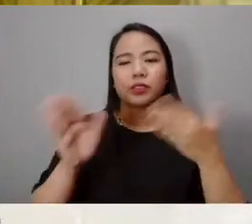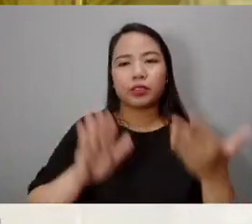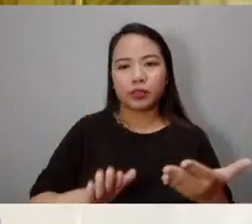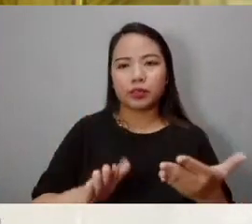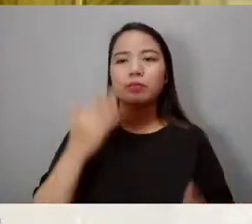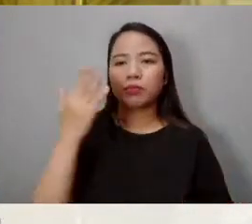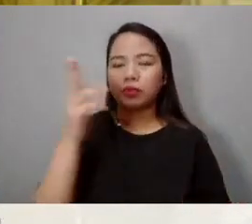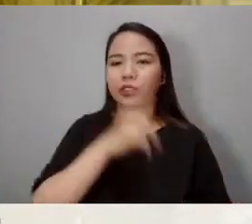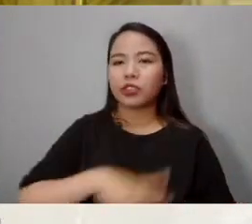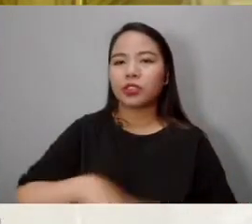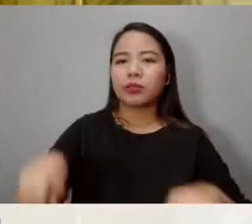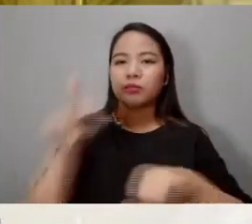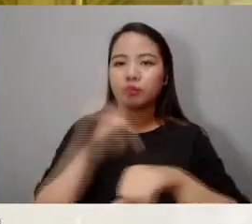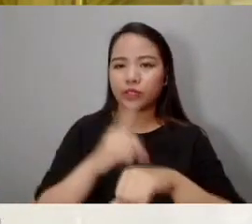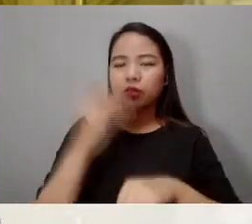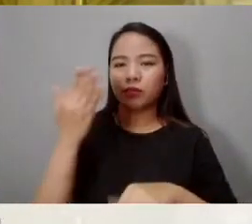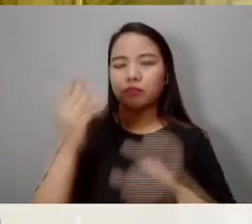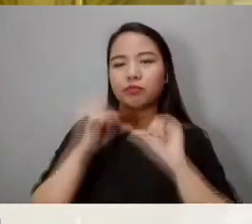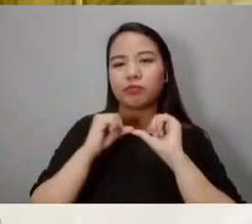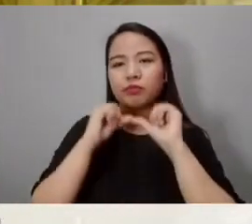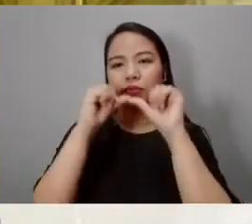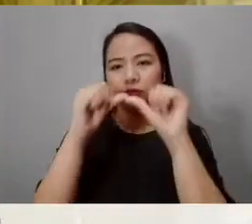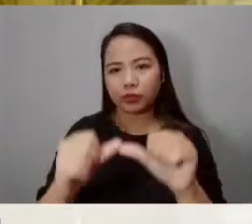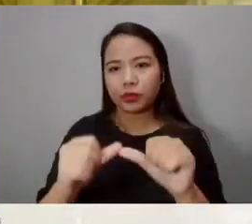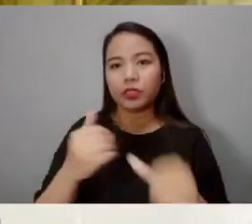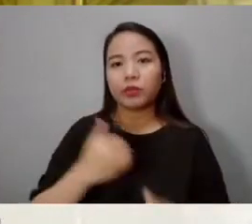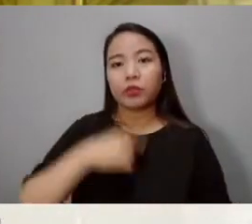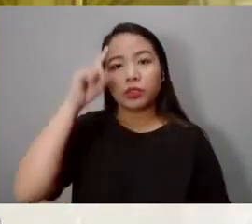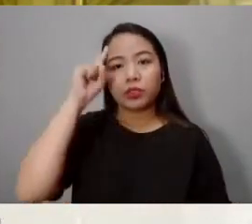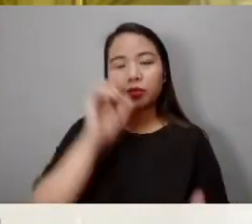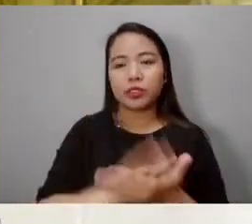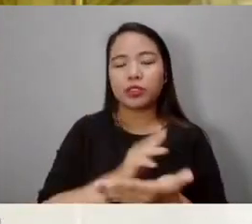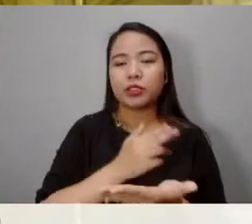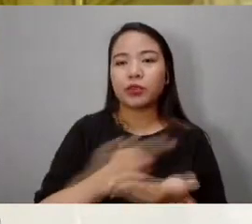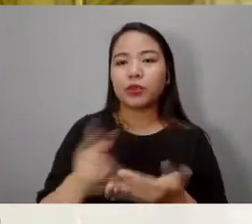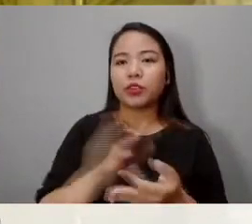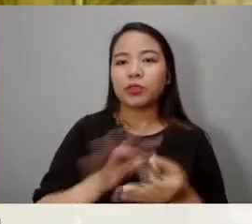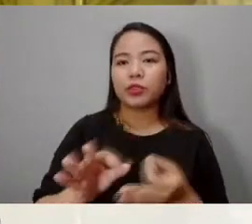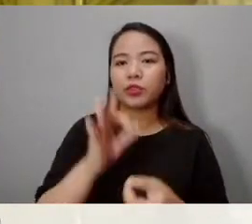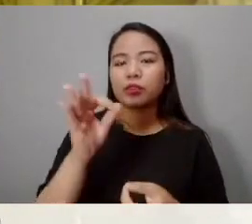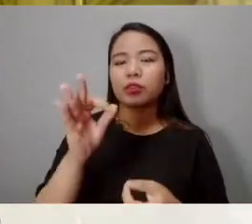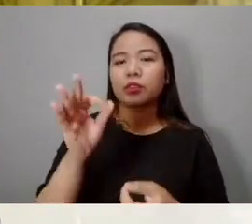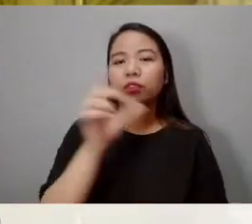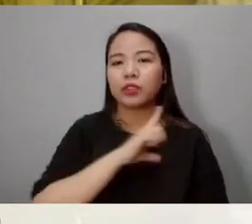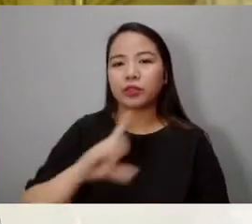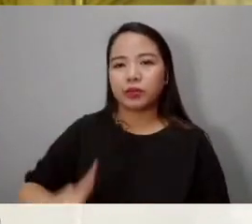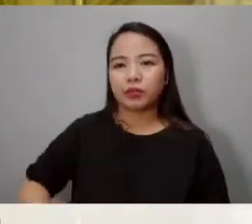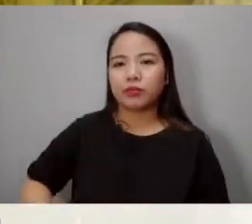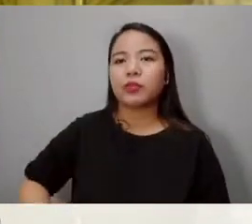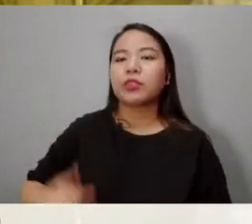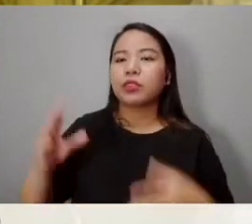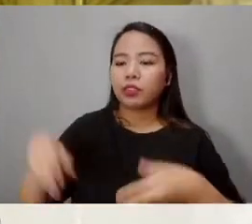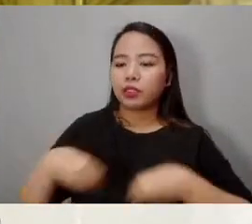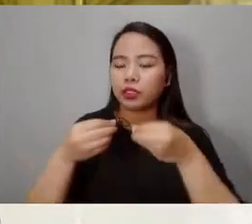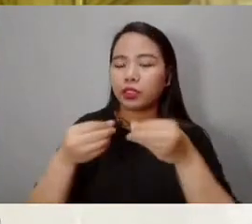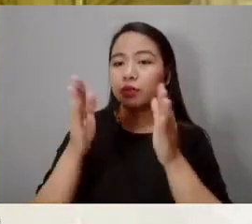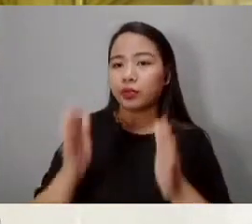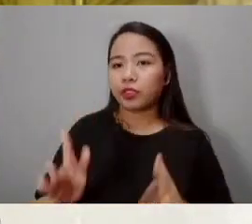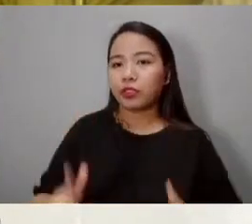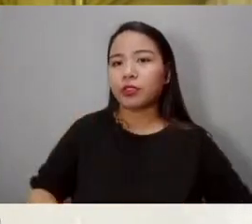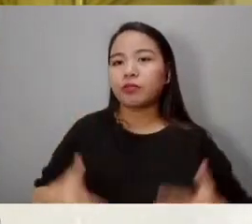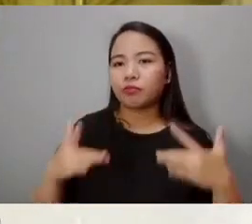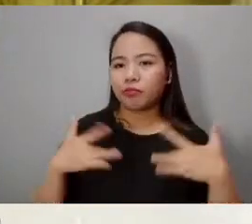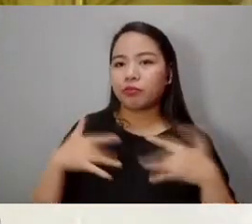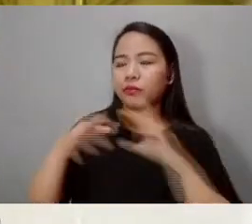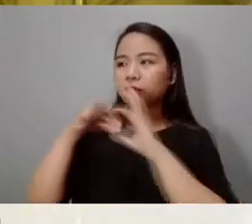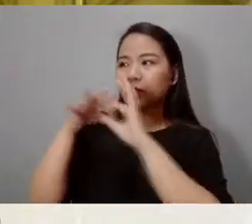will have no end. I believe in the Holy Spirit, the Lord, the giver of life, who proceeds from the